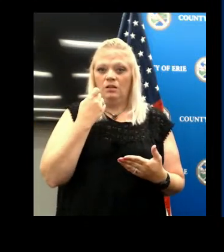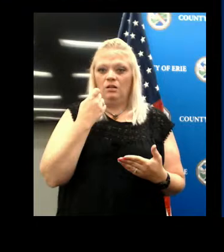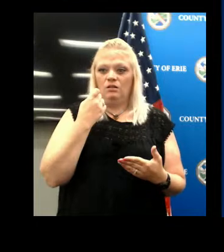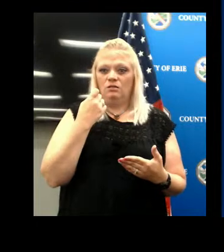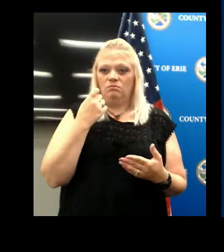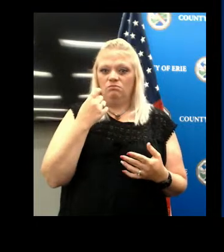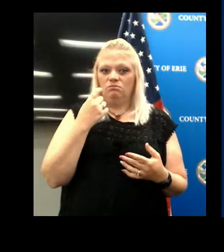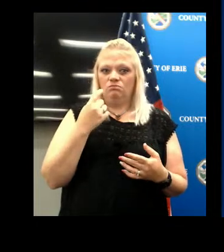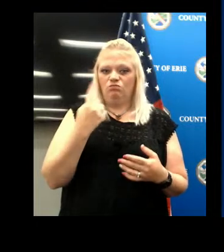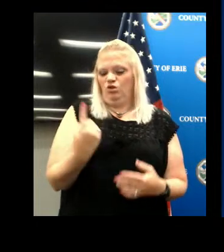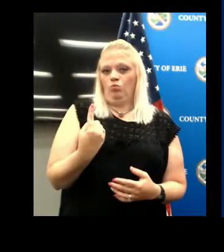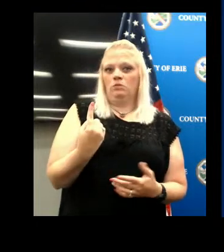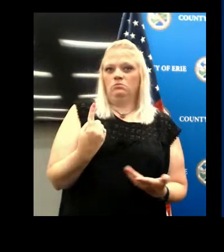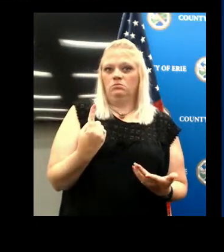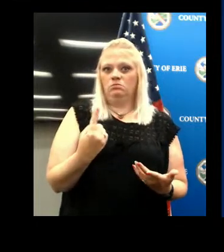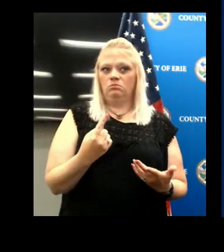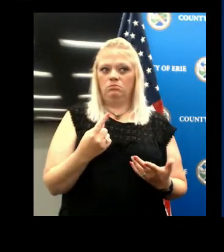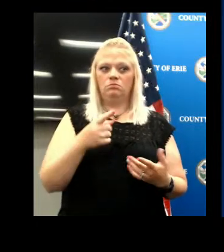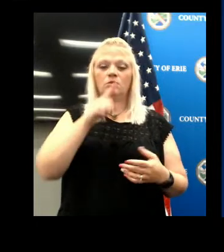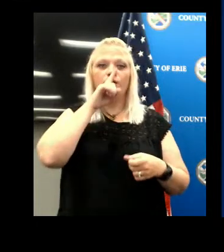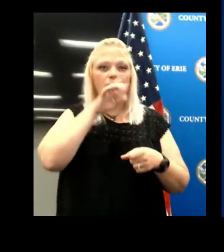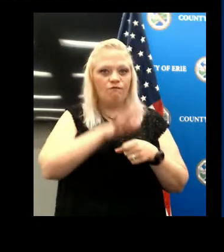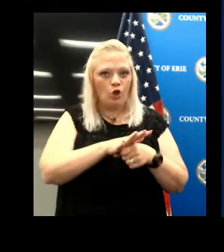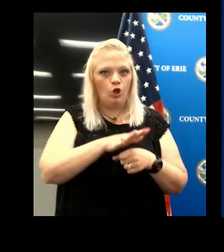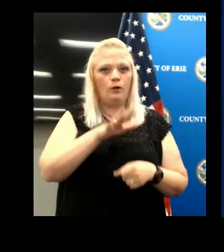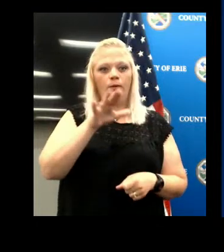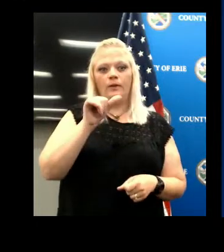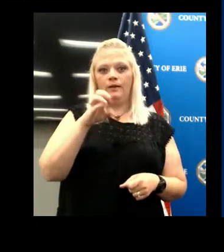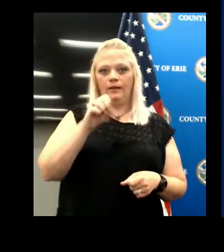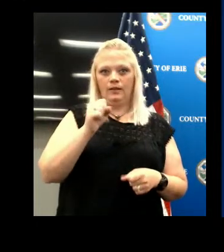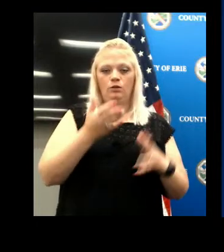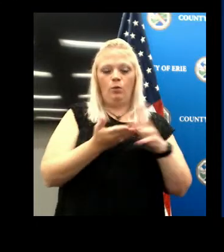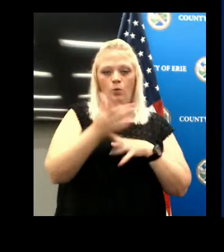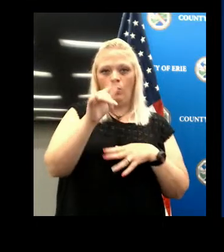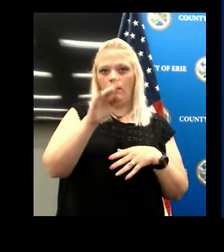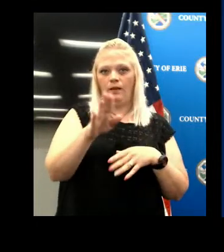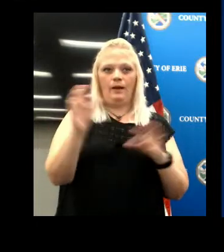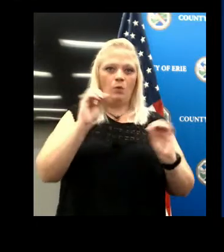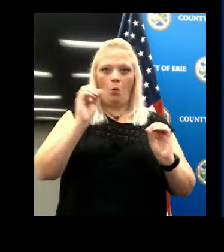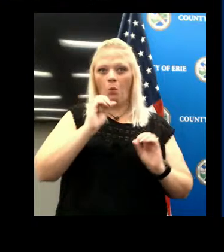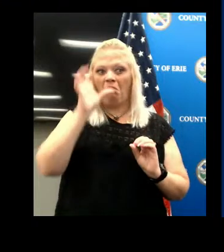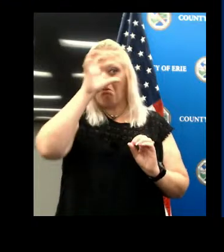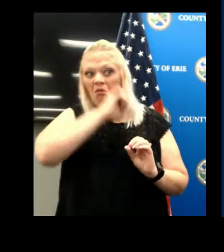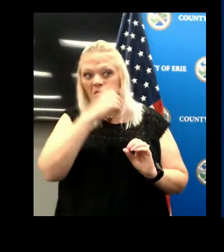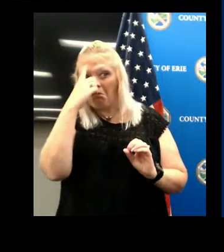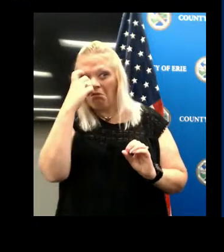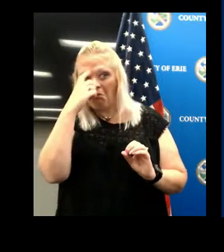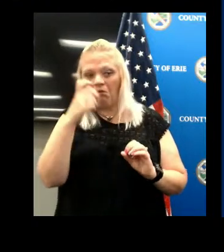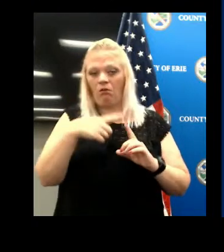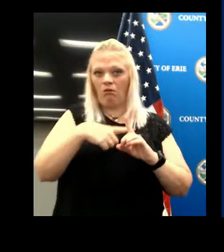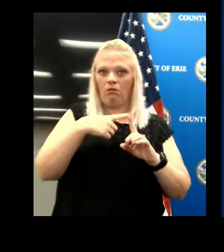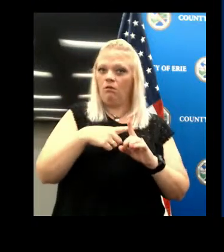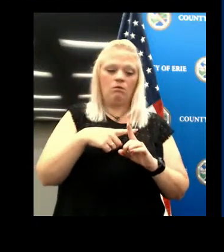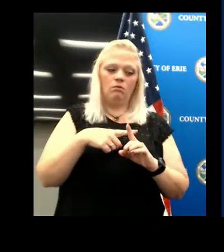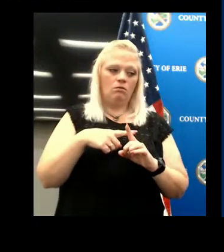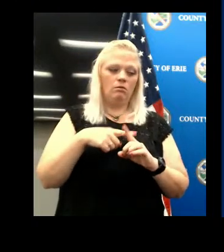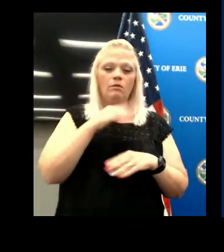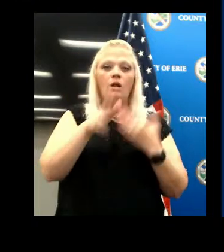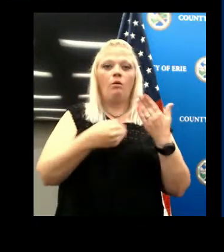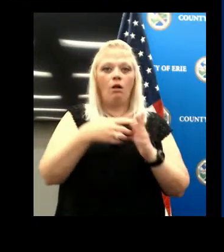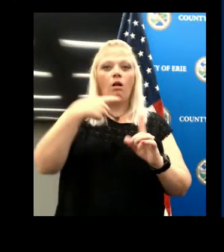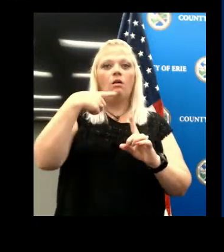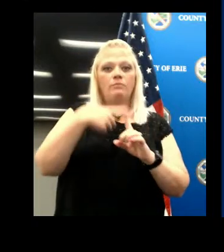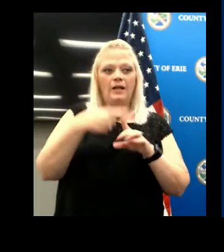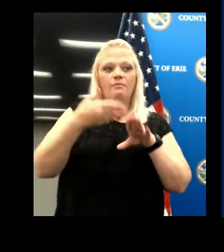death. And of course, these are all lab-confirmed cases. There's no presumed positives. These individuals were all